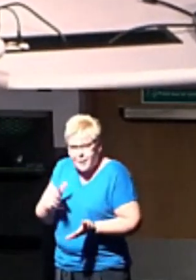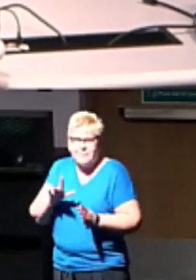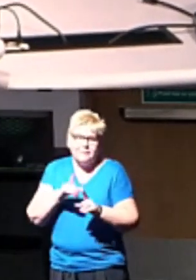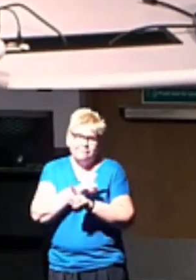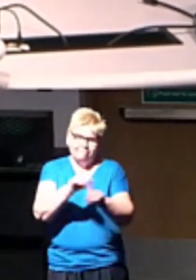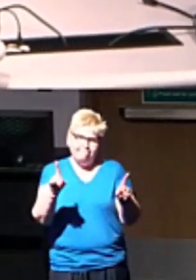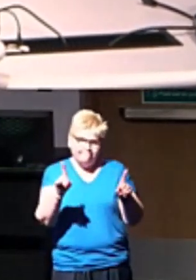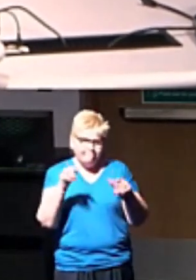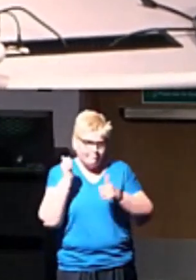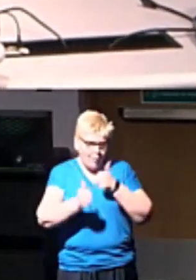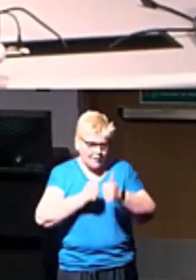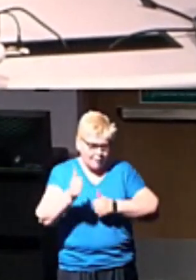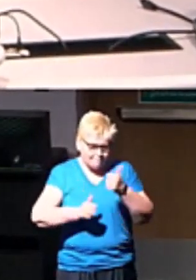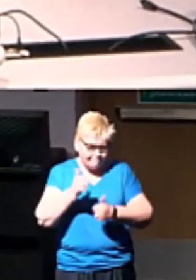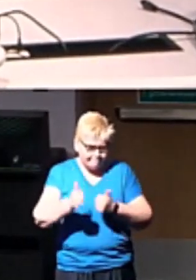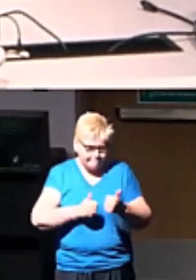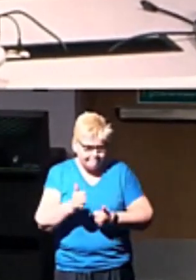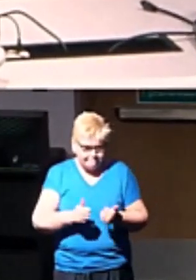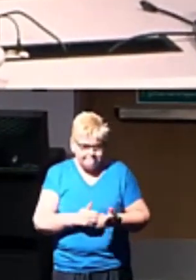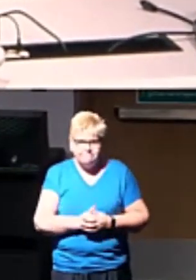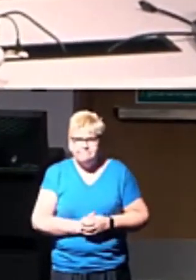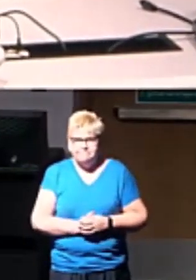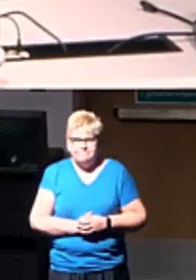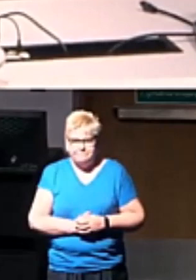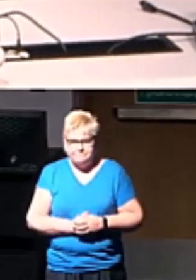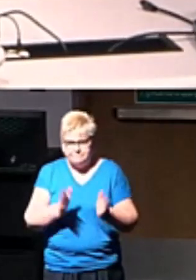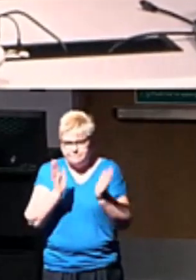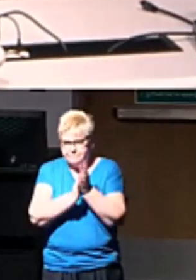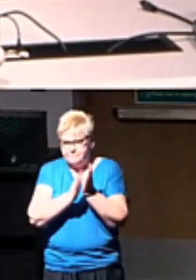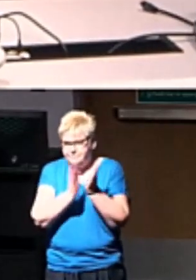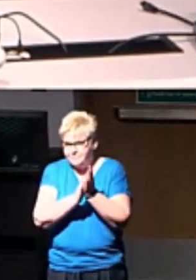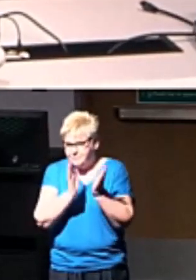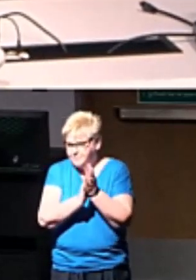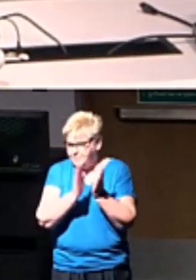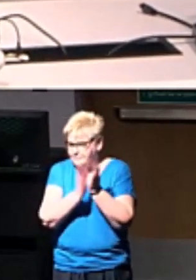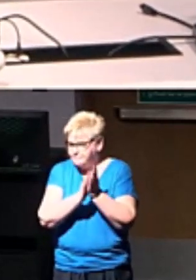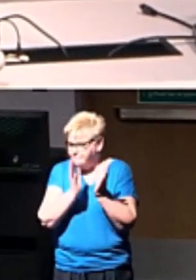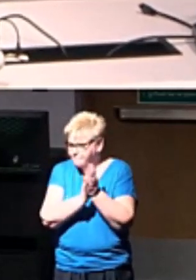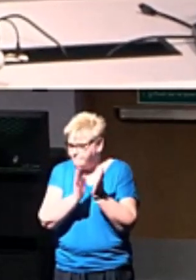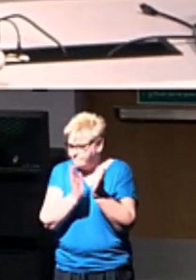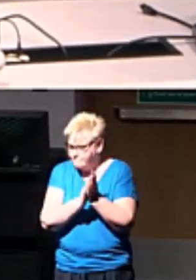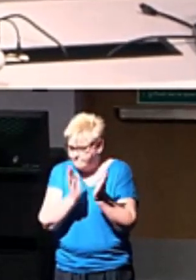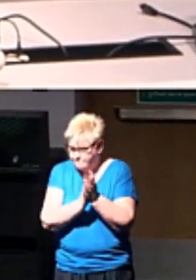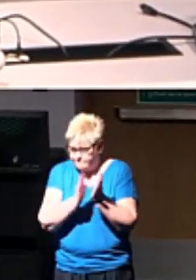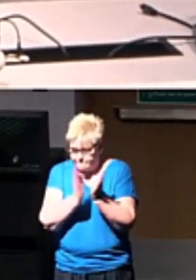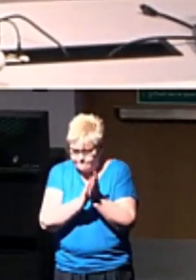absolutely killed it. So again, another huge, huge thank you to all you guys.